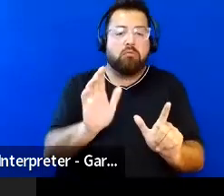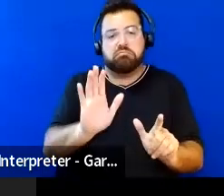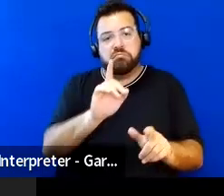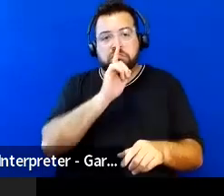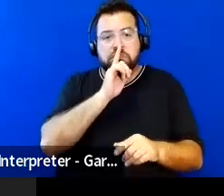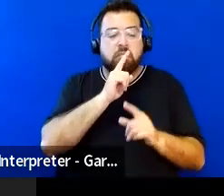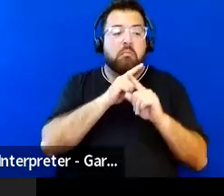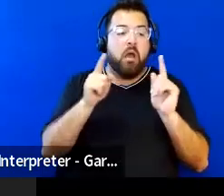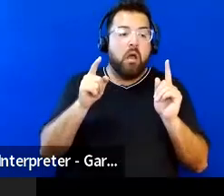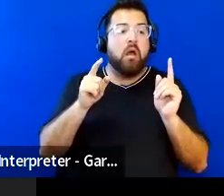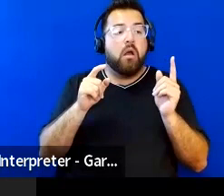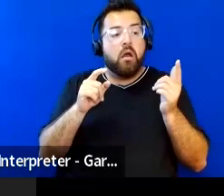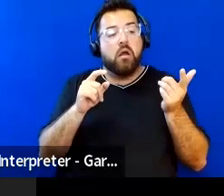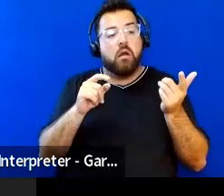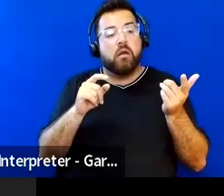But